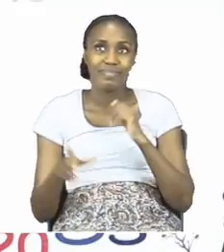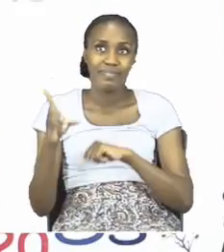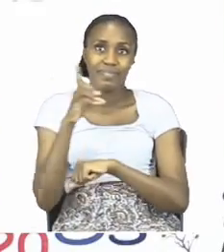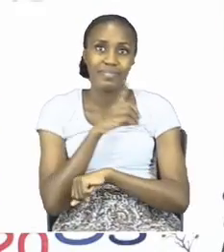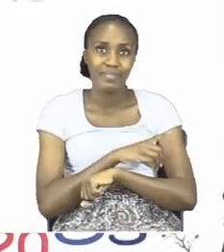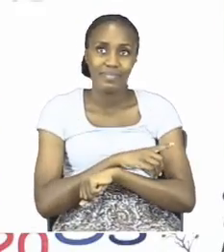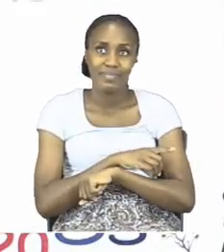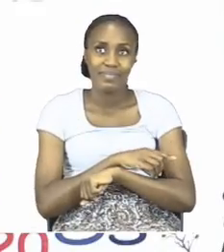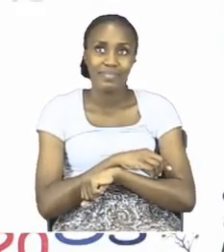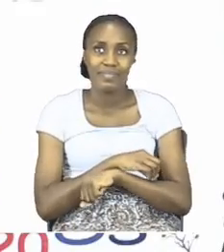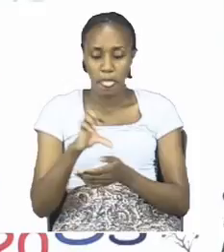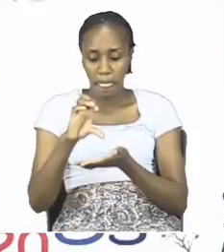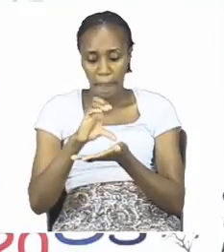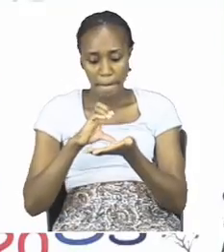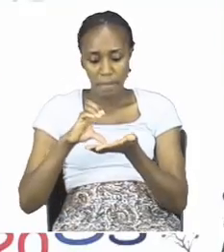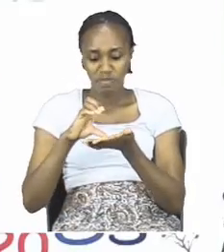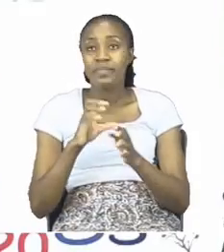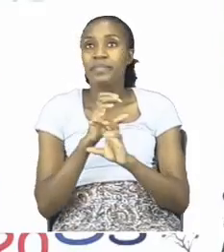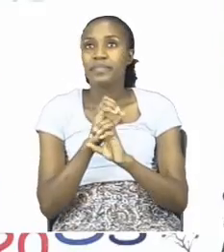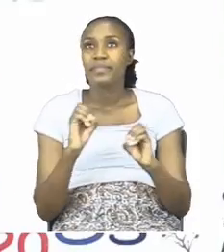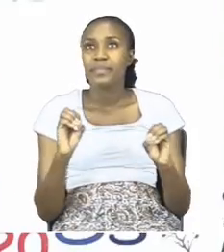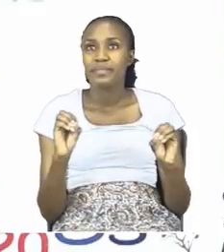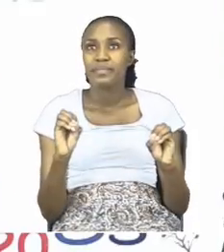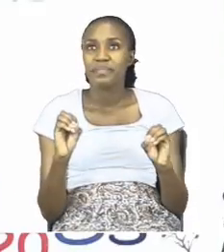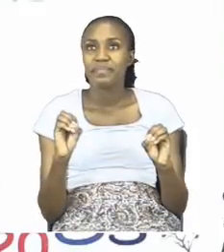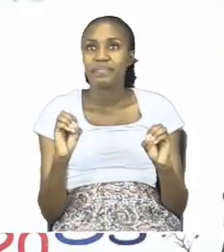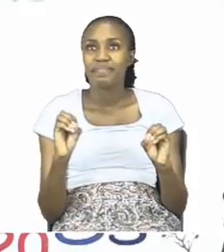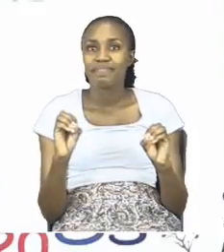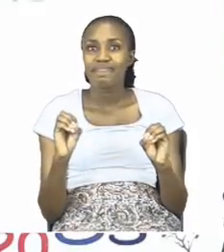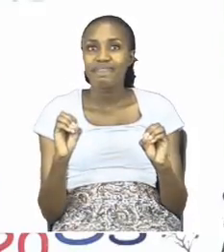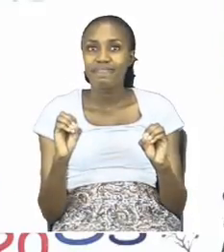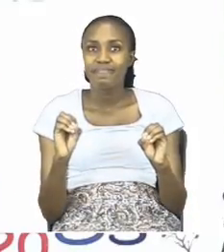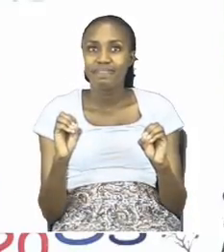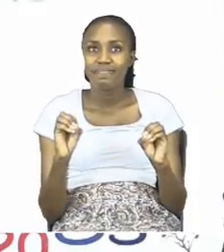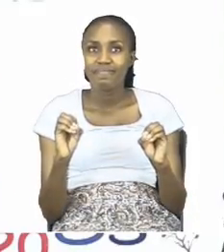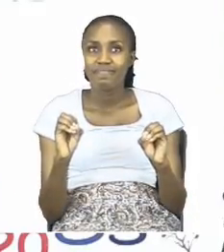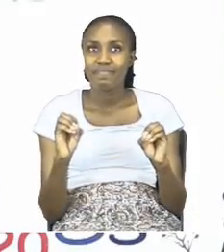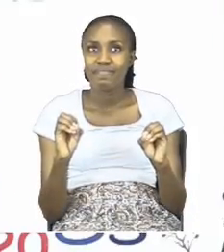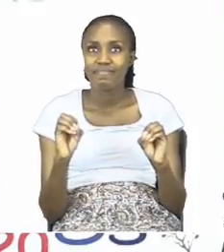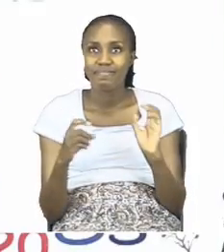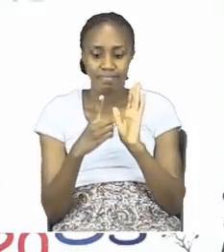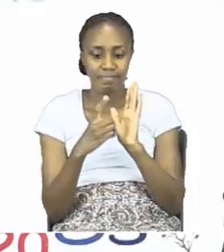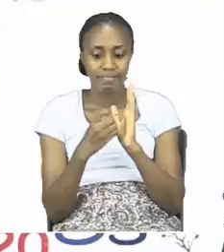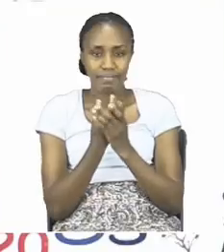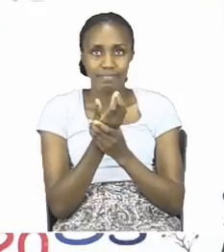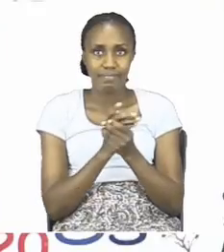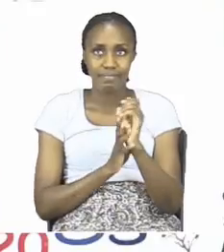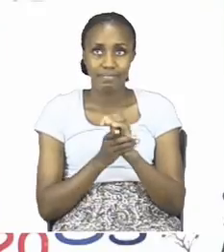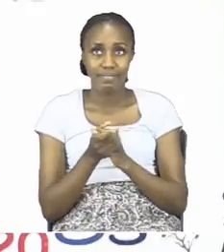Sanitize every day so the germs can stay away.